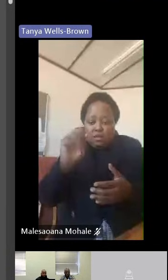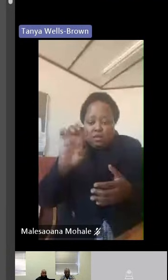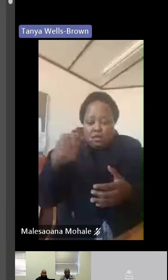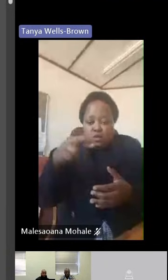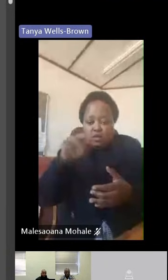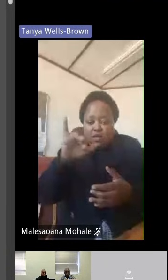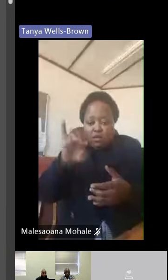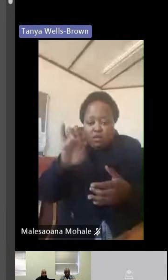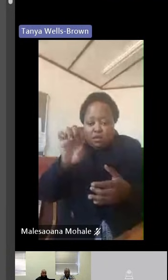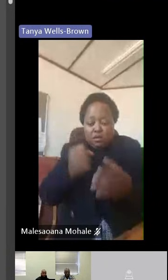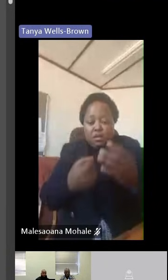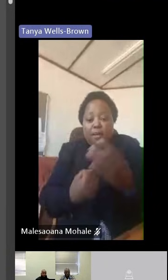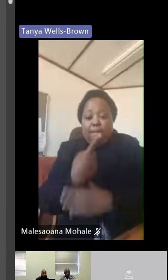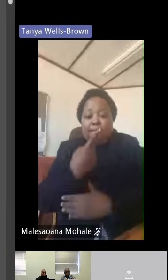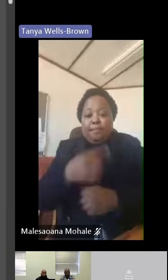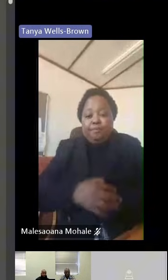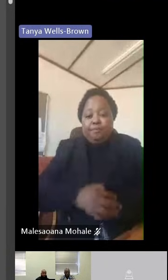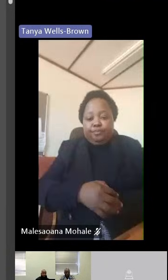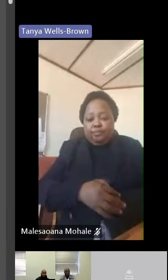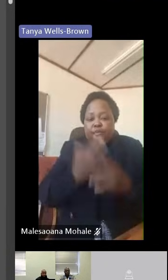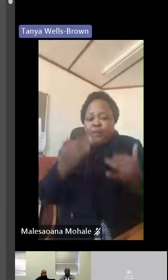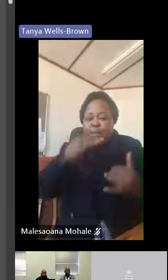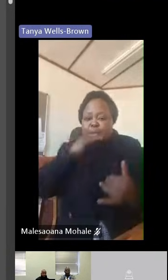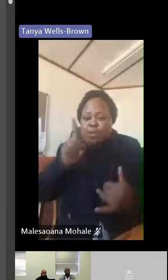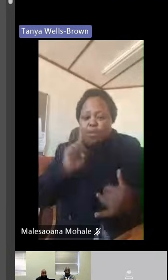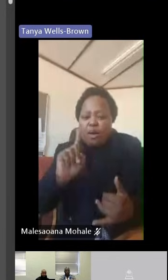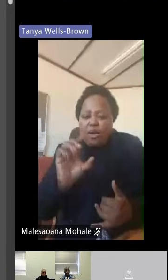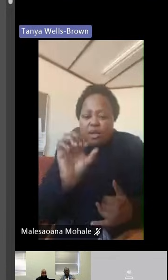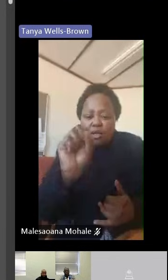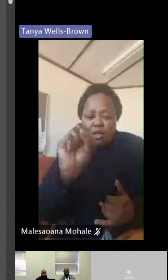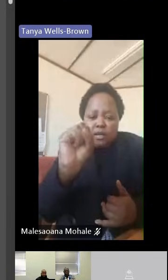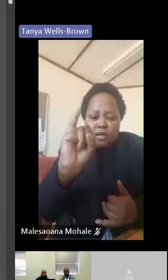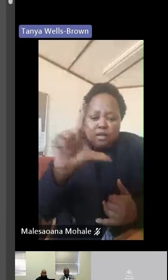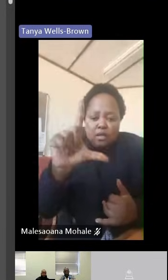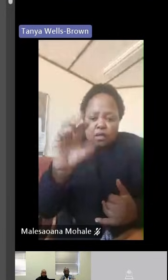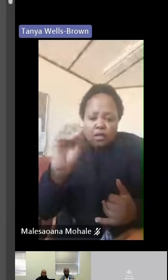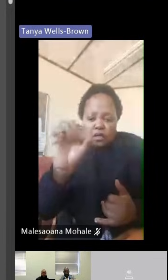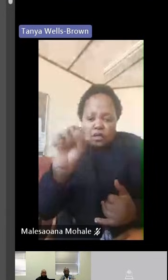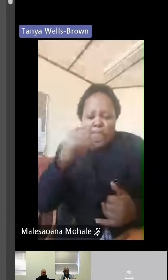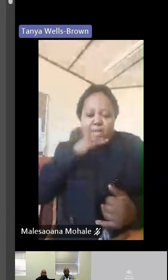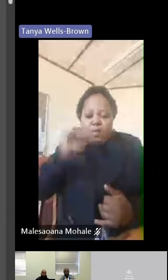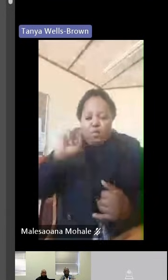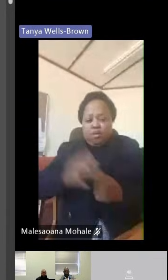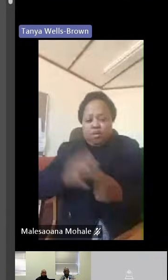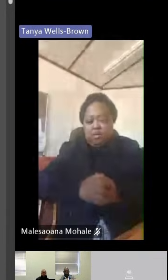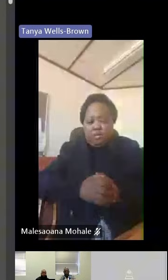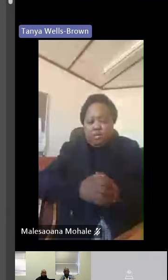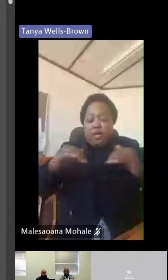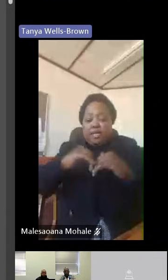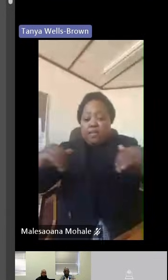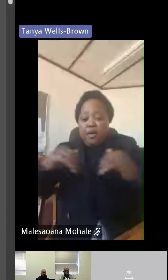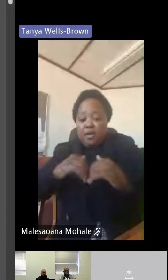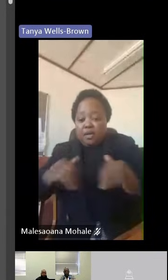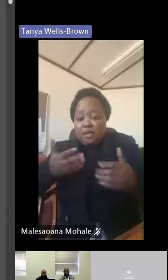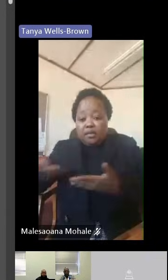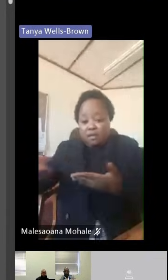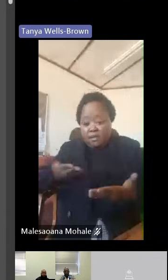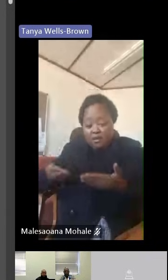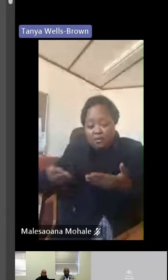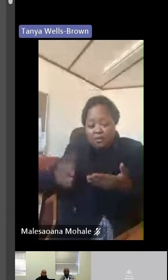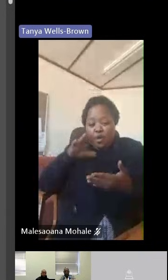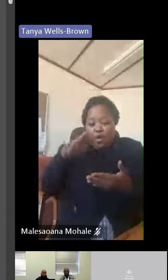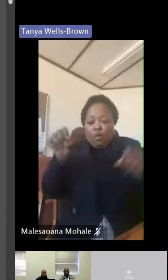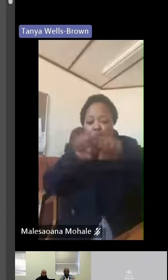What do we mean by silos? We mean separate services. We mean systems and structures